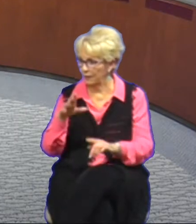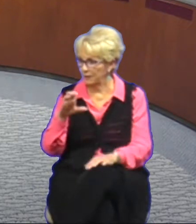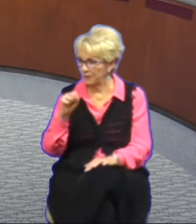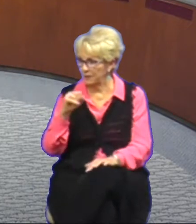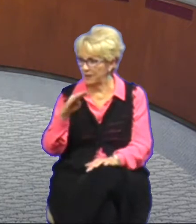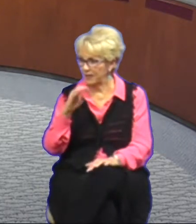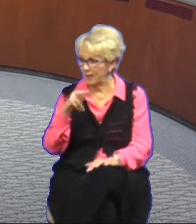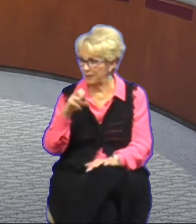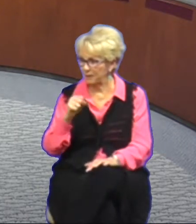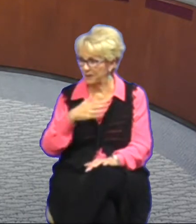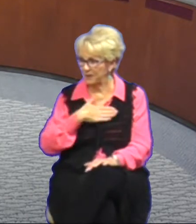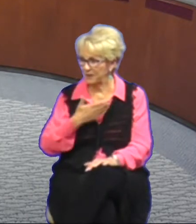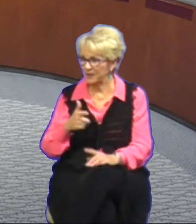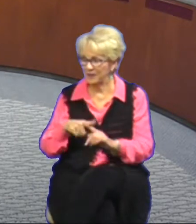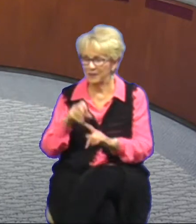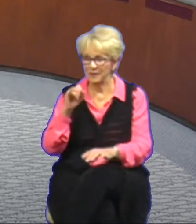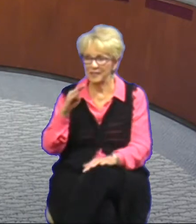Simmons.